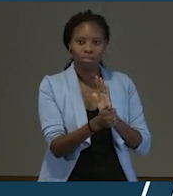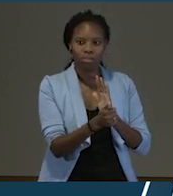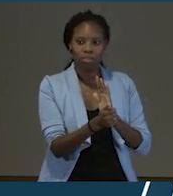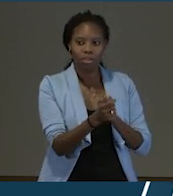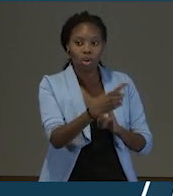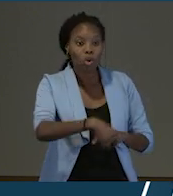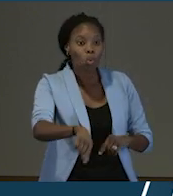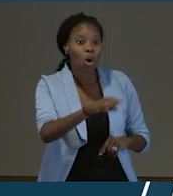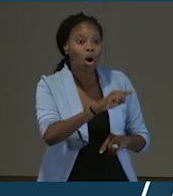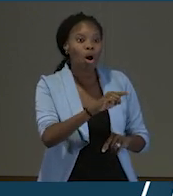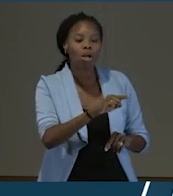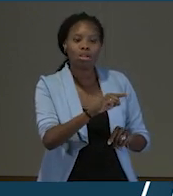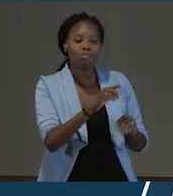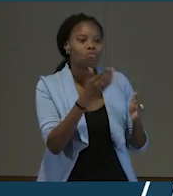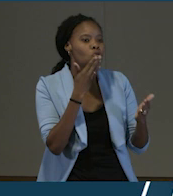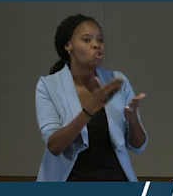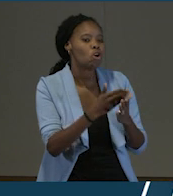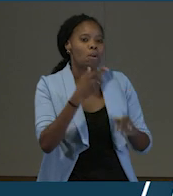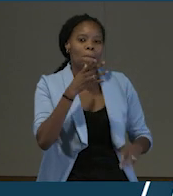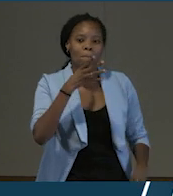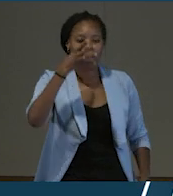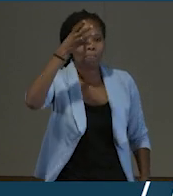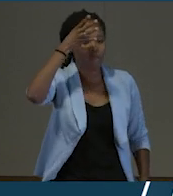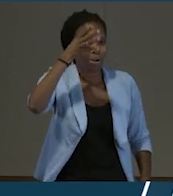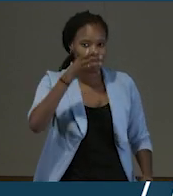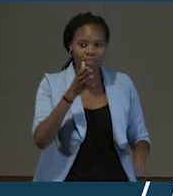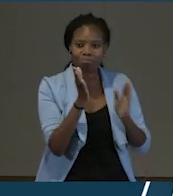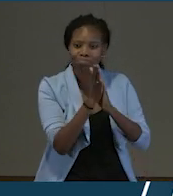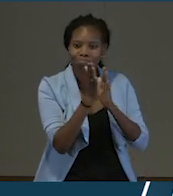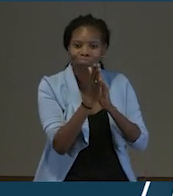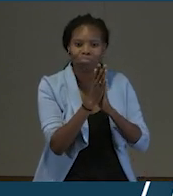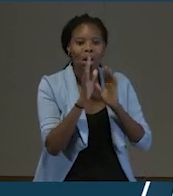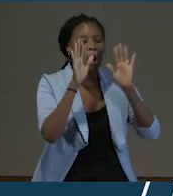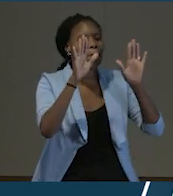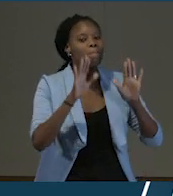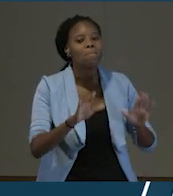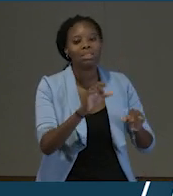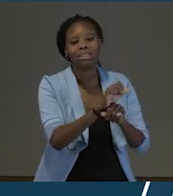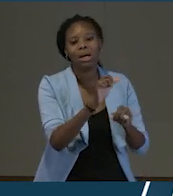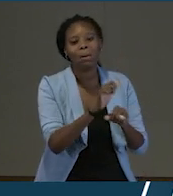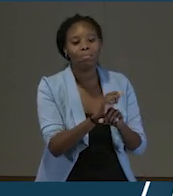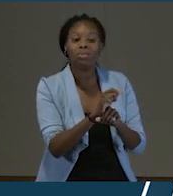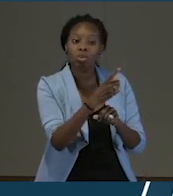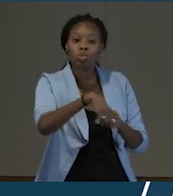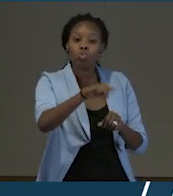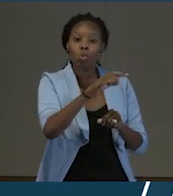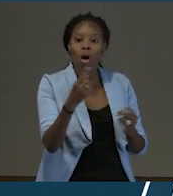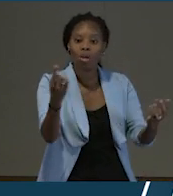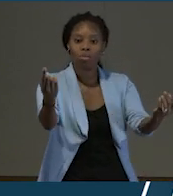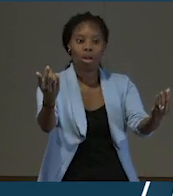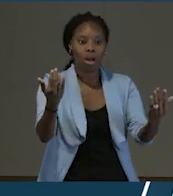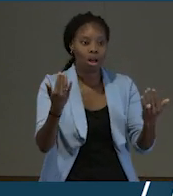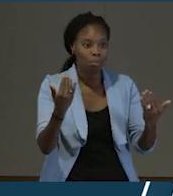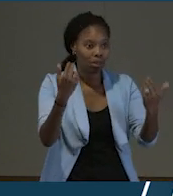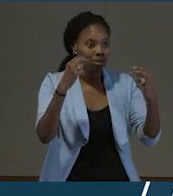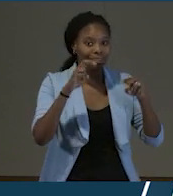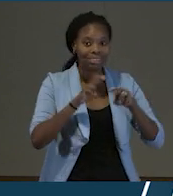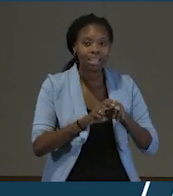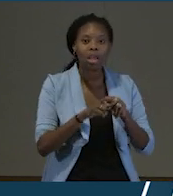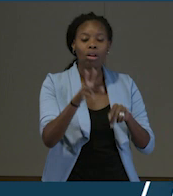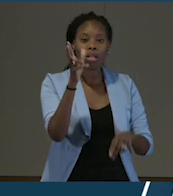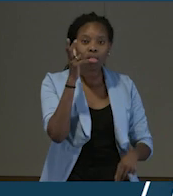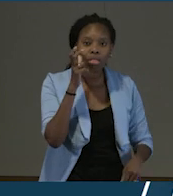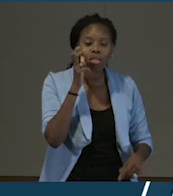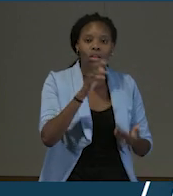are all doing an amazing job as parents, as caregivers, even just by being here to learn more about how to support your child.